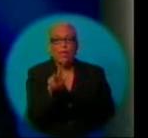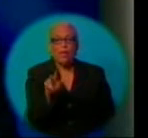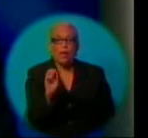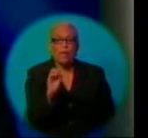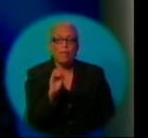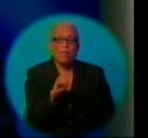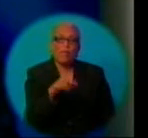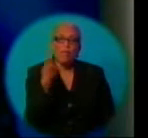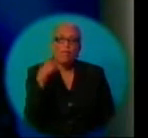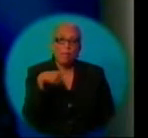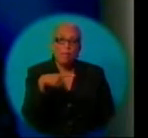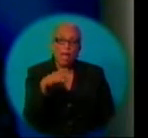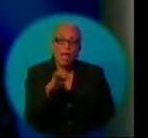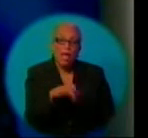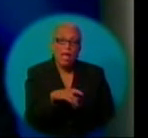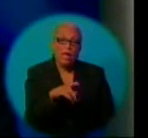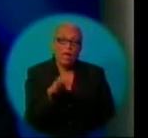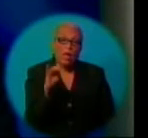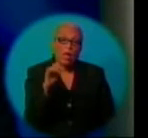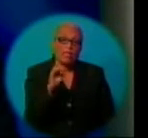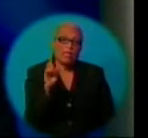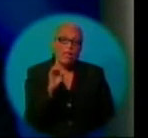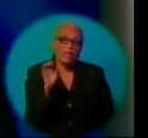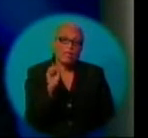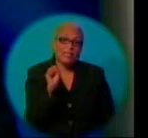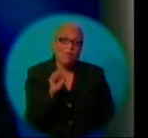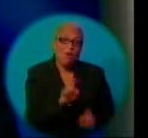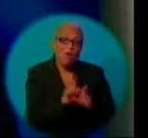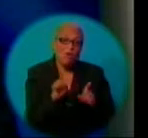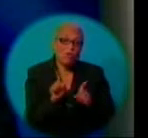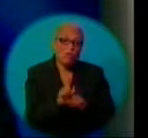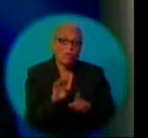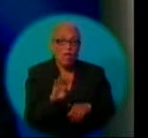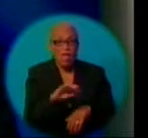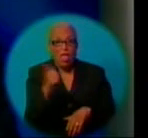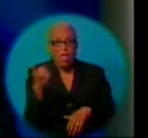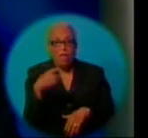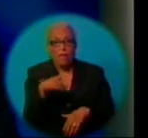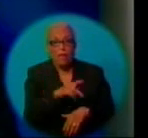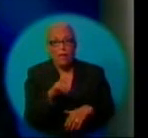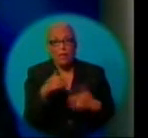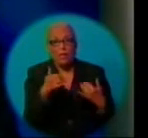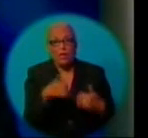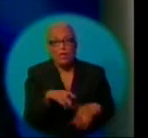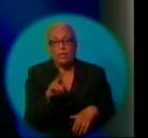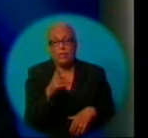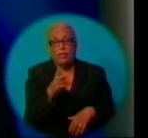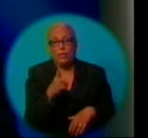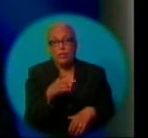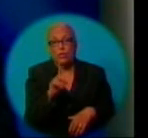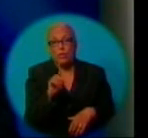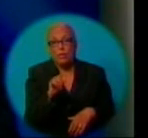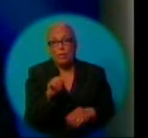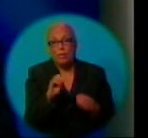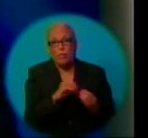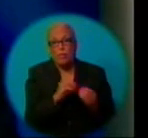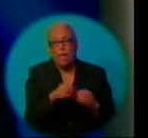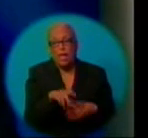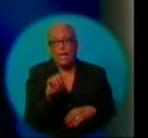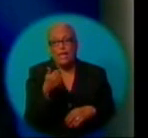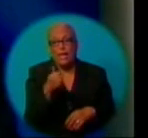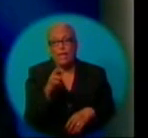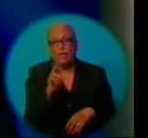23 points for the Pine, while DeCarlos Keat was also among 4 other Pine players in double figures. He had 20 points and